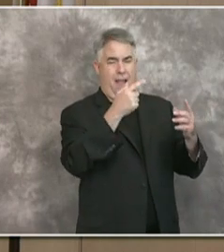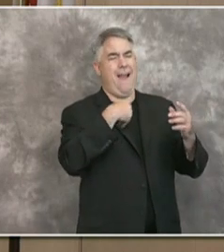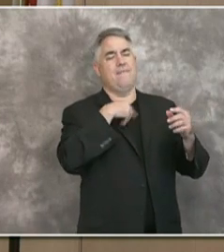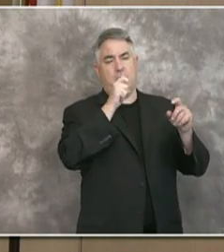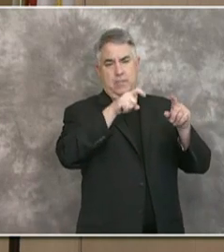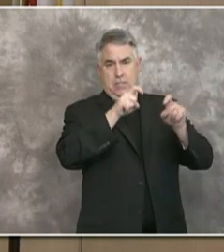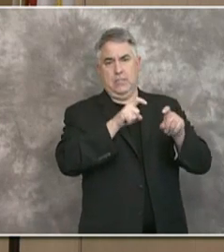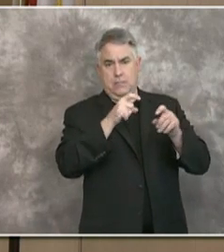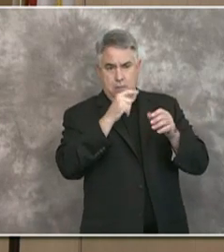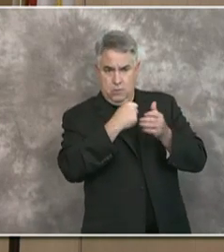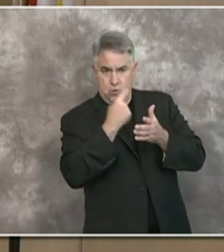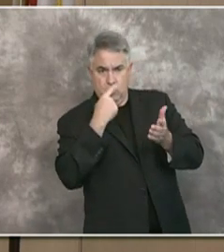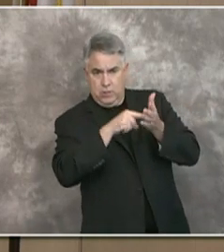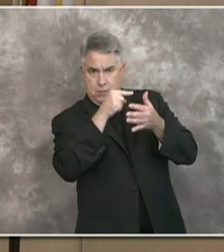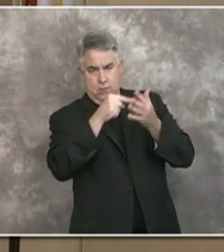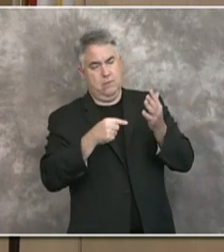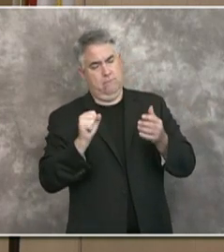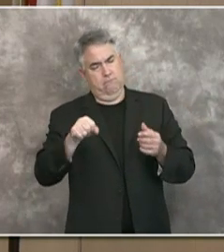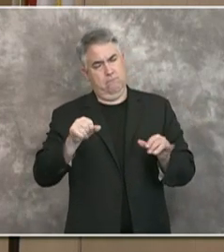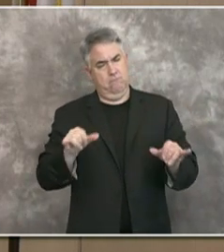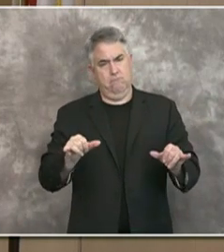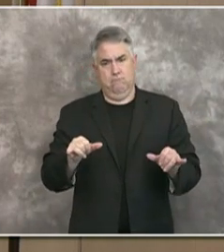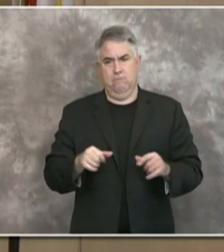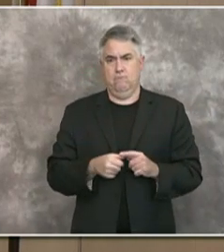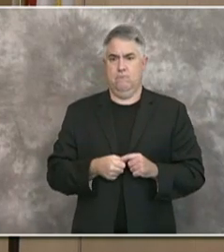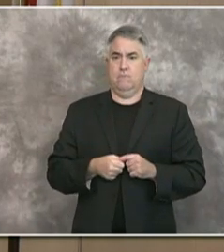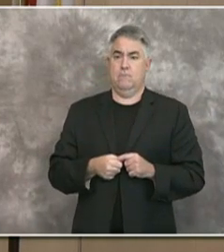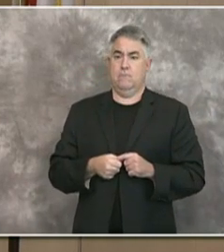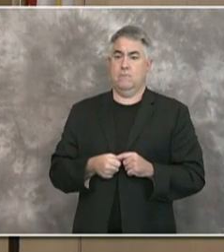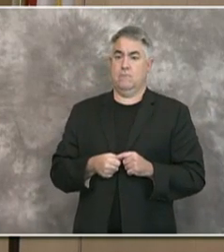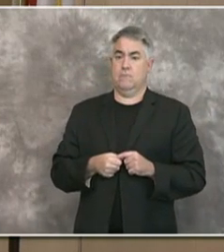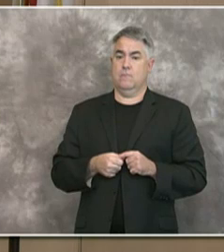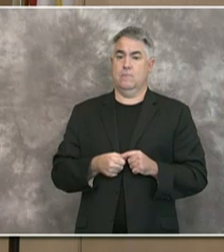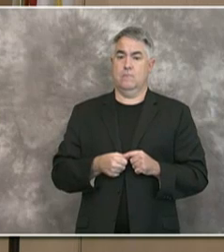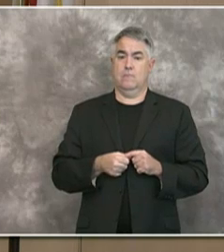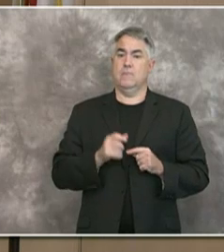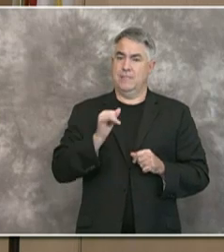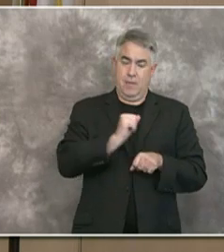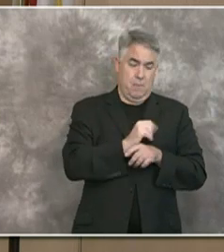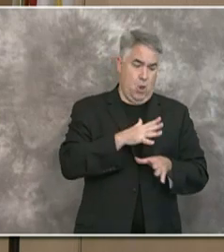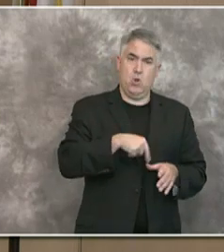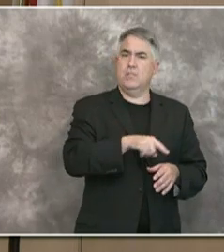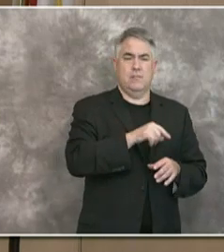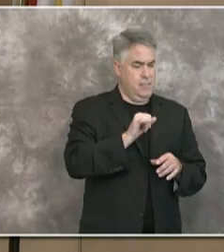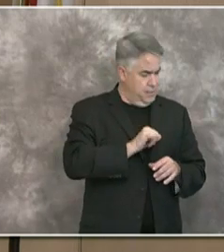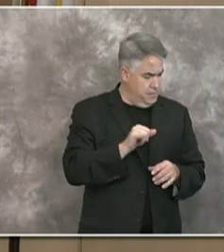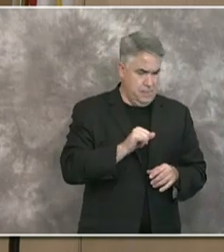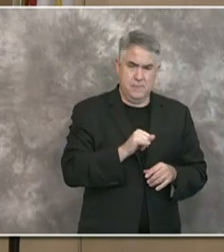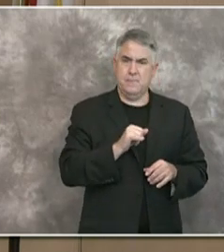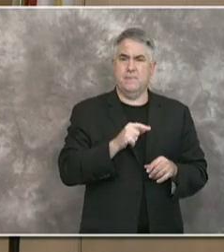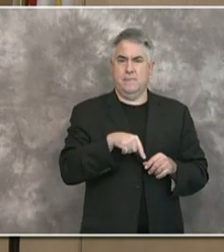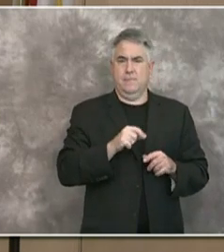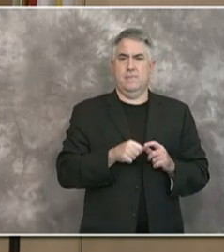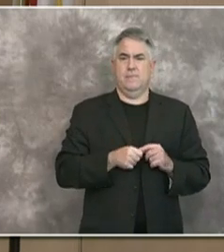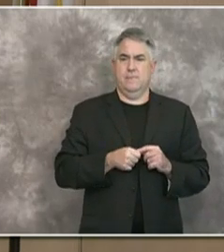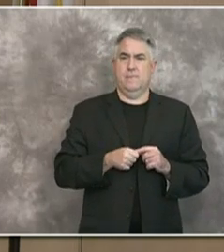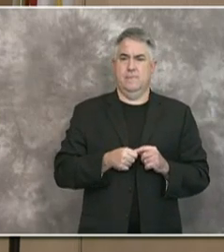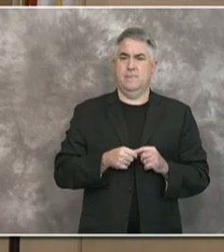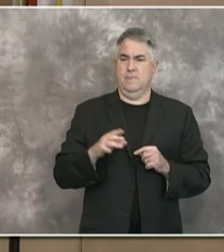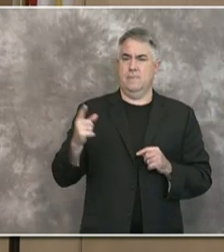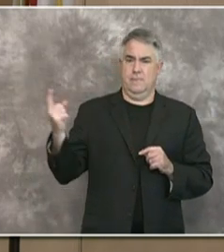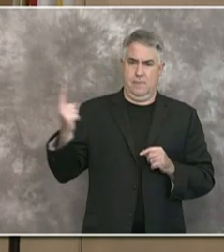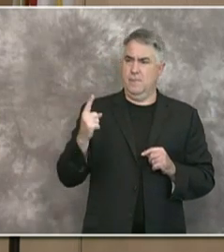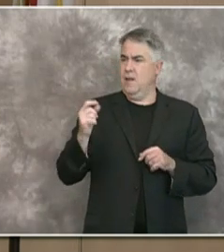well. But it is expected for employees, not just the individuals that are coming into the